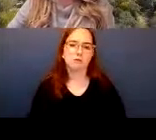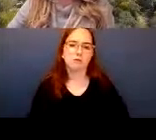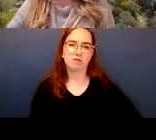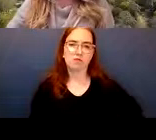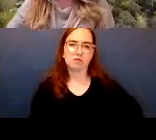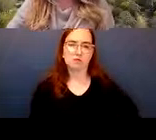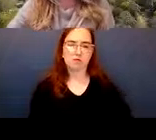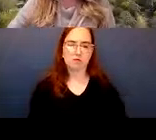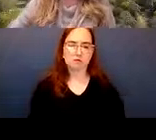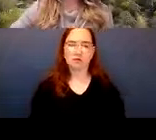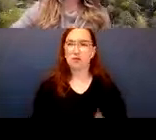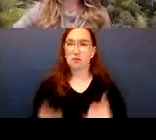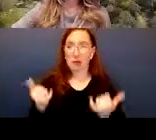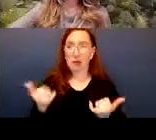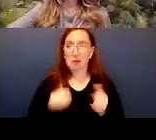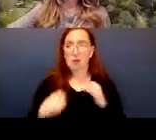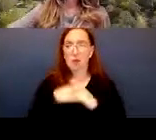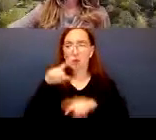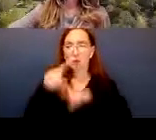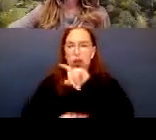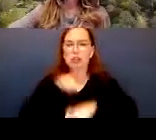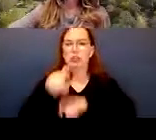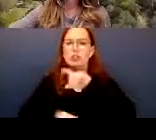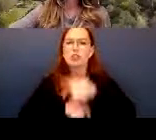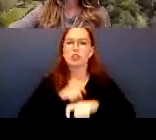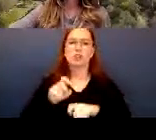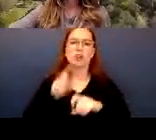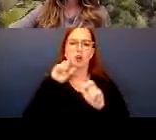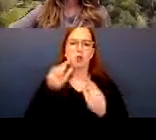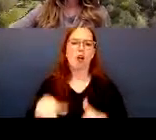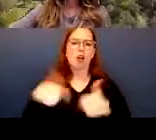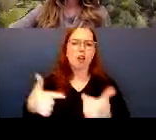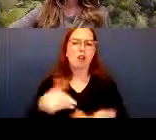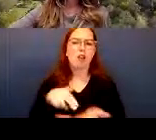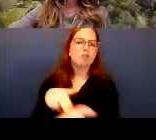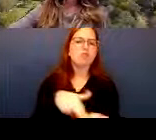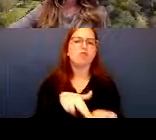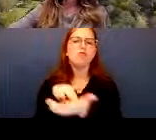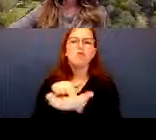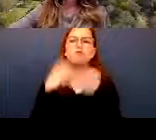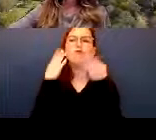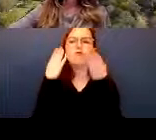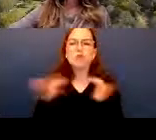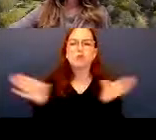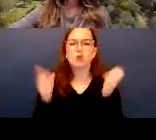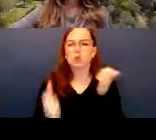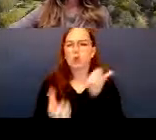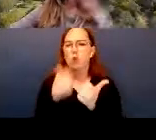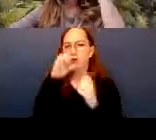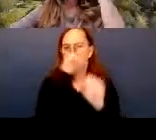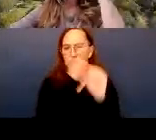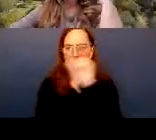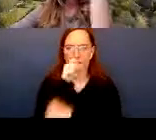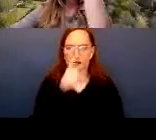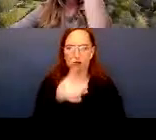I've got a series of questions that we'll ask about just in general, which of the different strategies you liked out of each